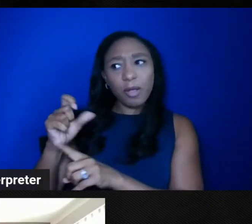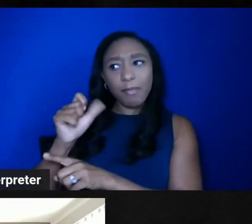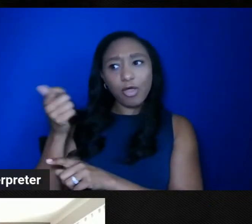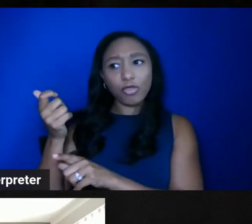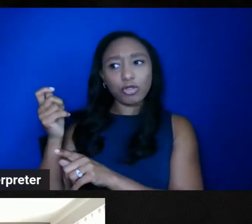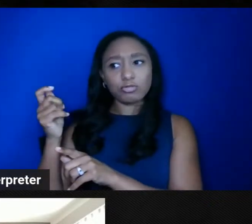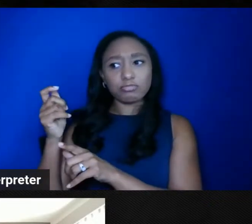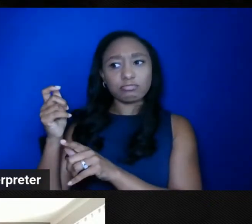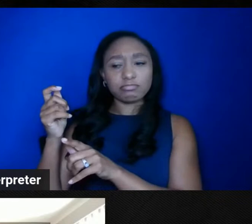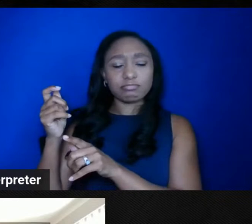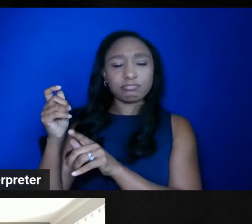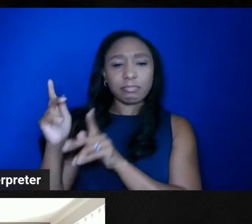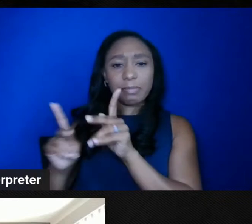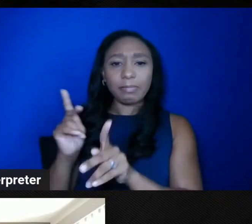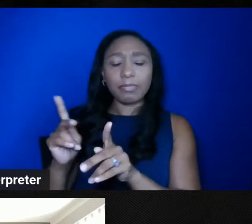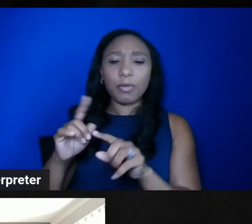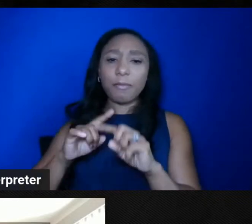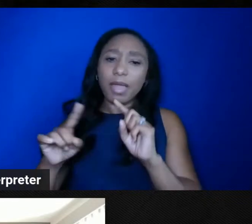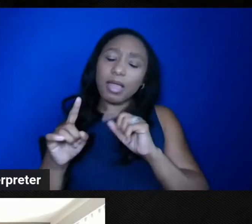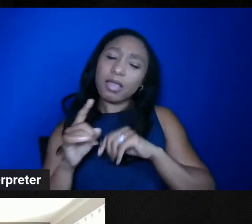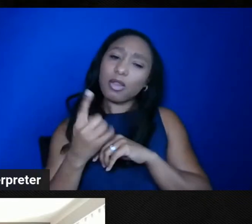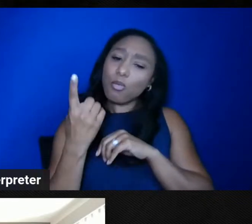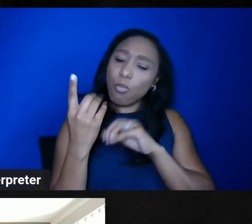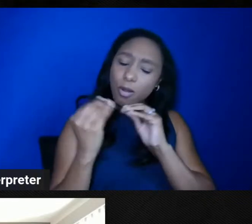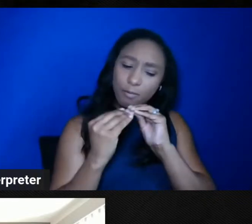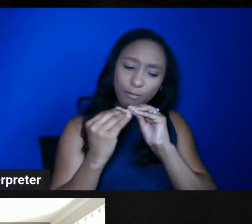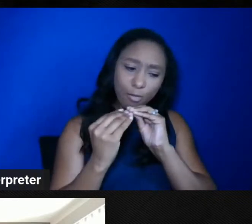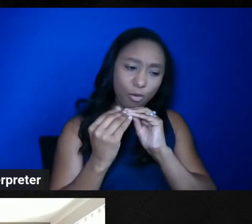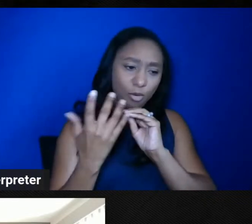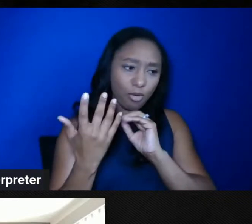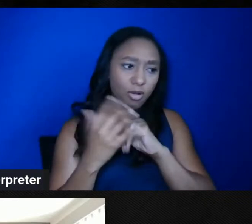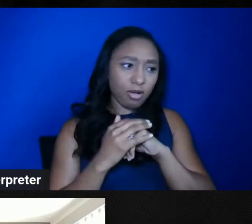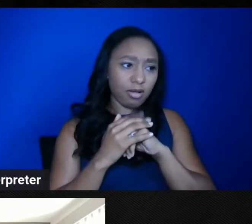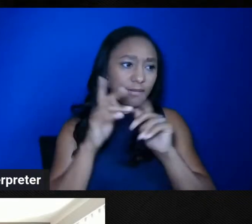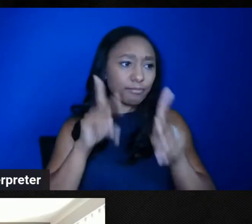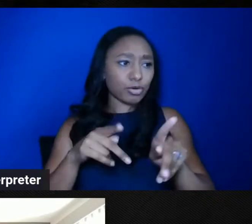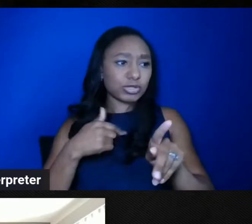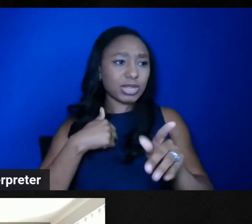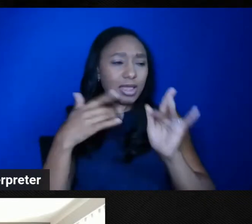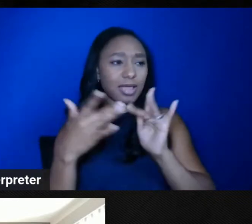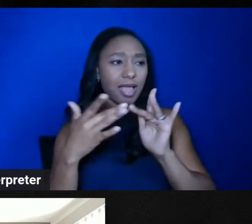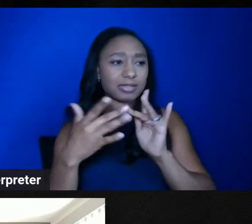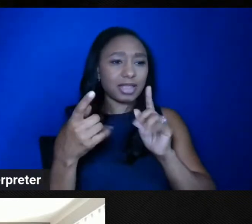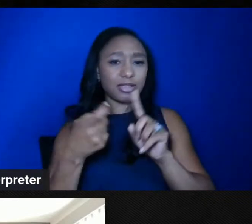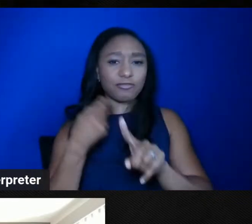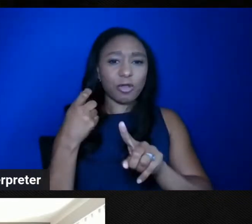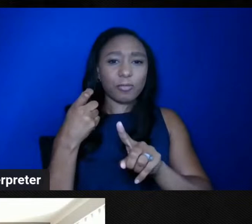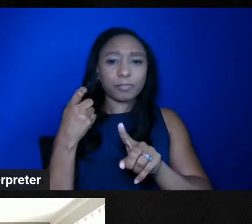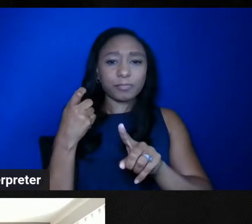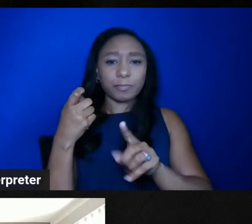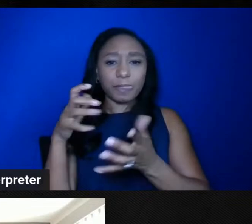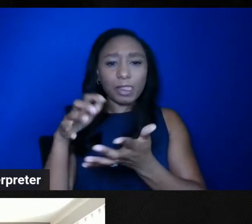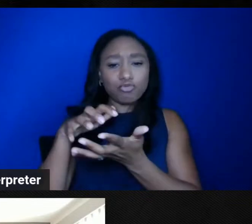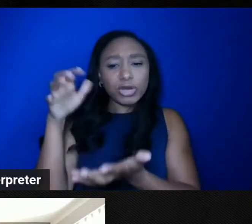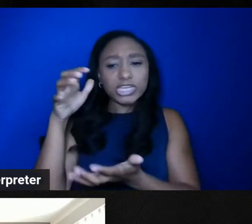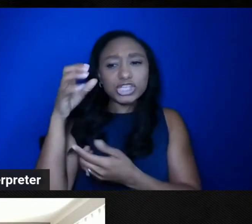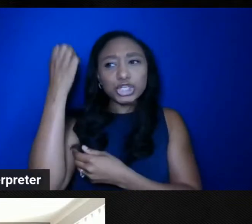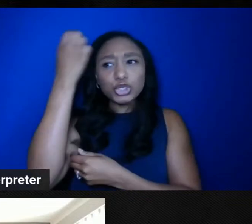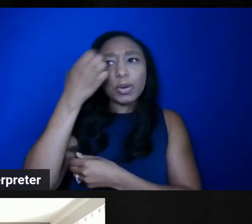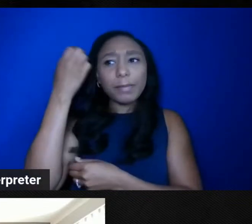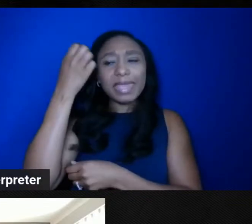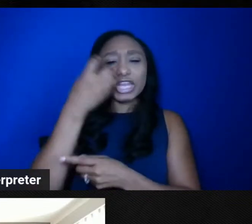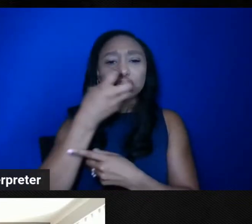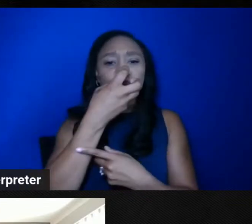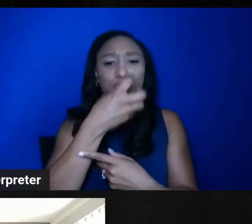perhaps somewhat more creatively, to a body of sources written by rich European travelers visiting the